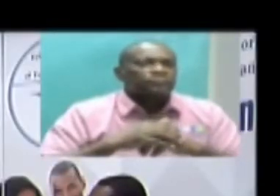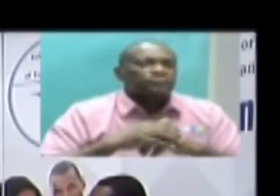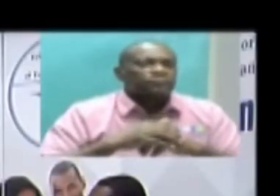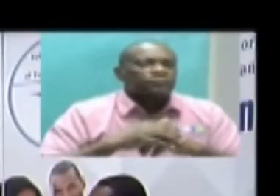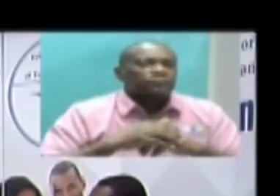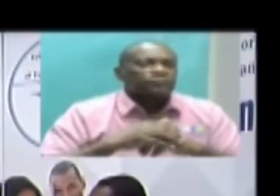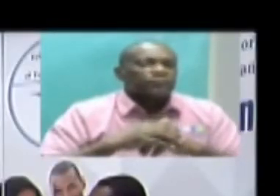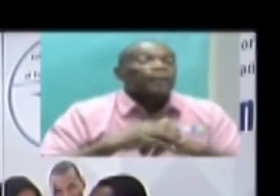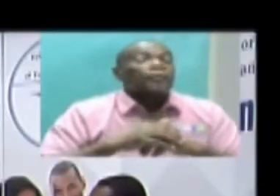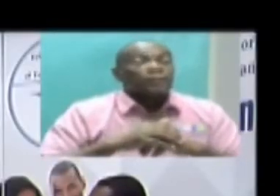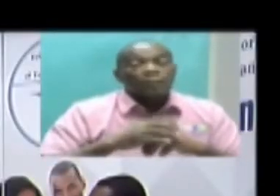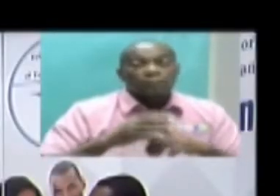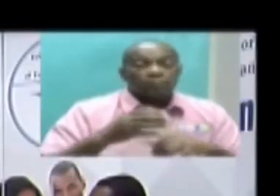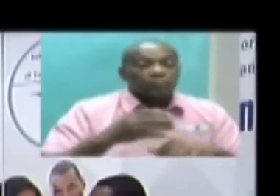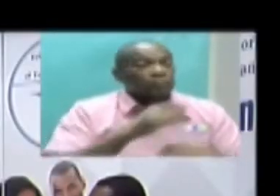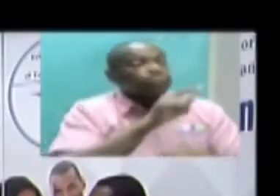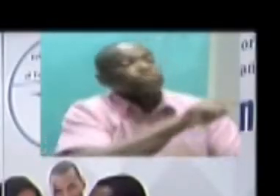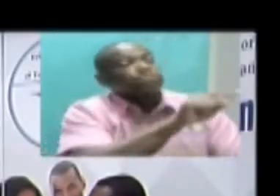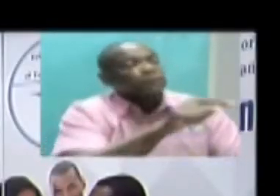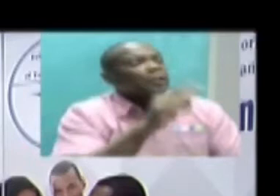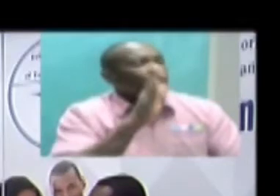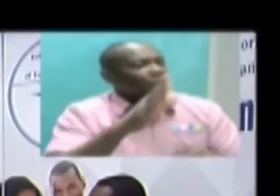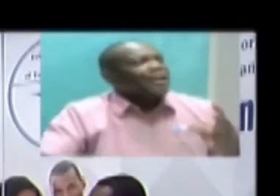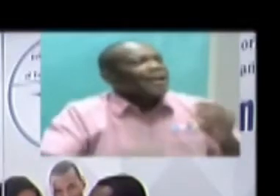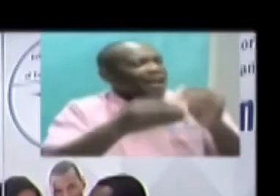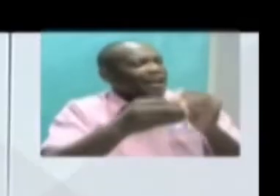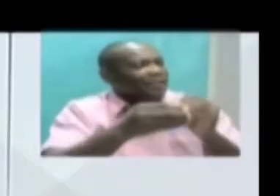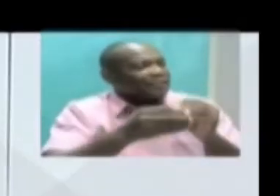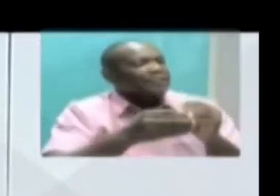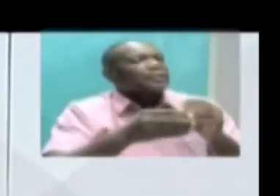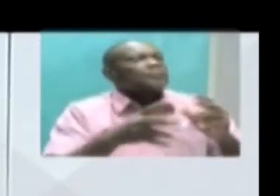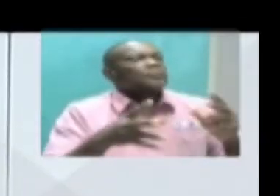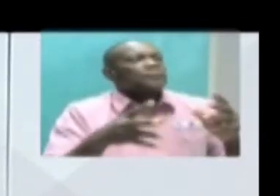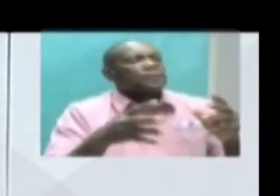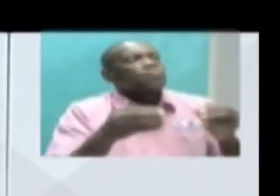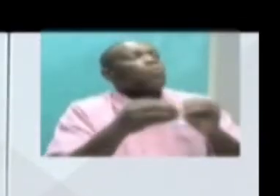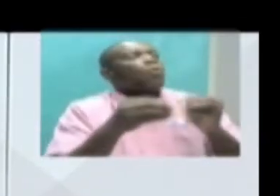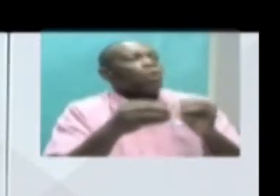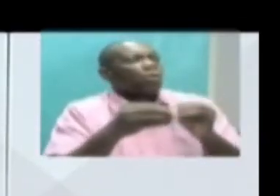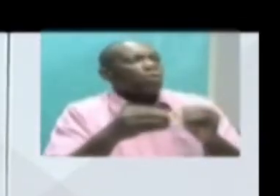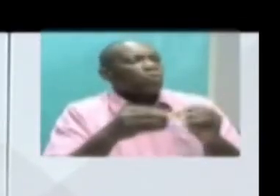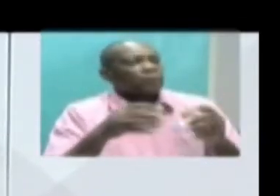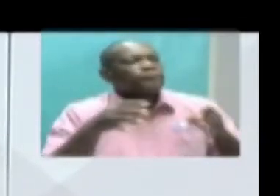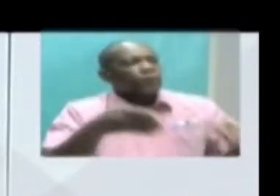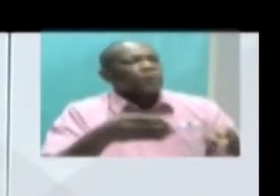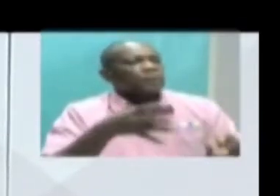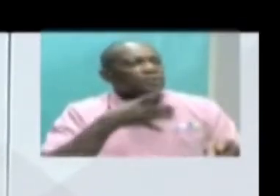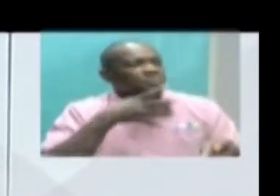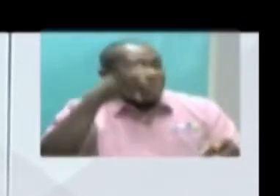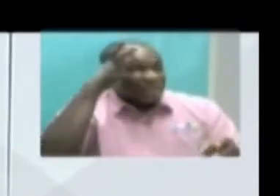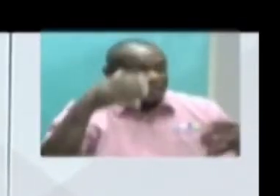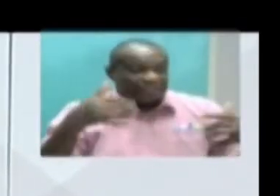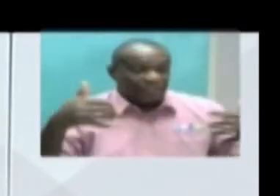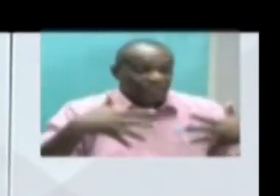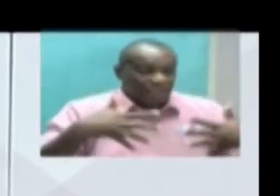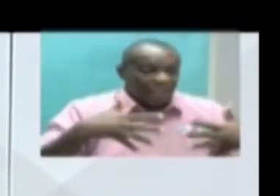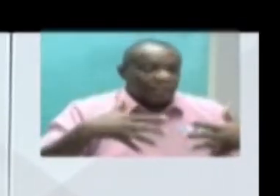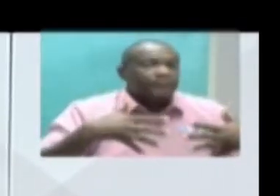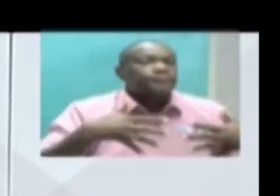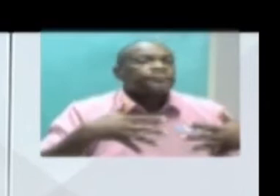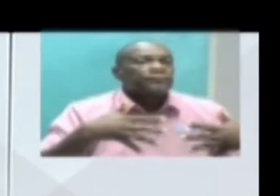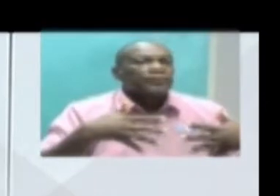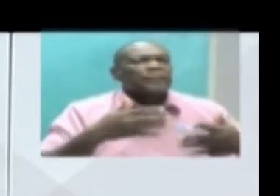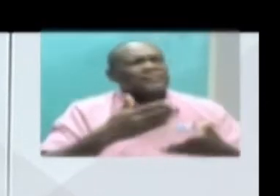solutions on the online parent sphere. A lot of folks tend to blame technology, but you know, it's, I